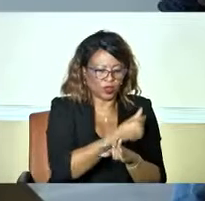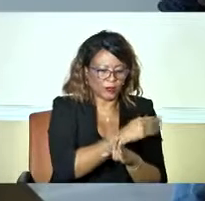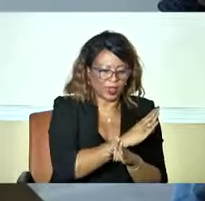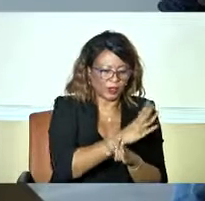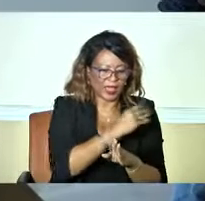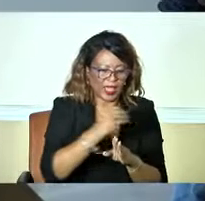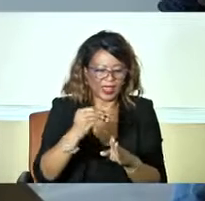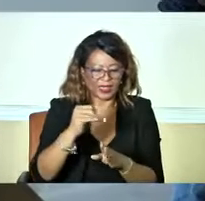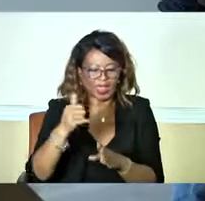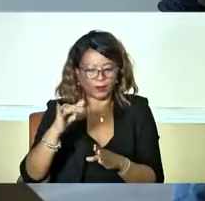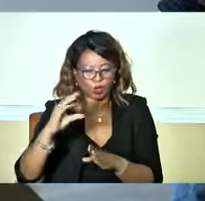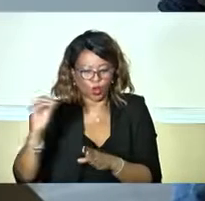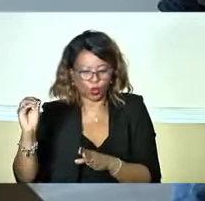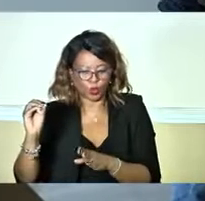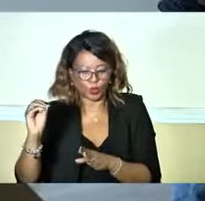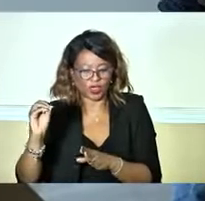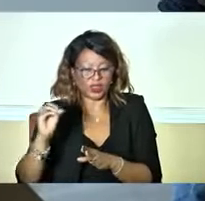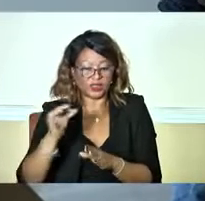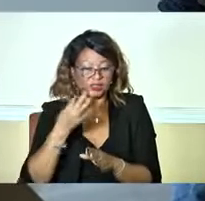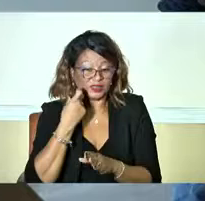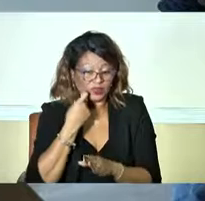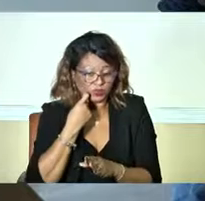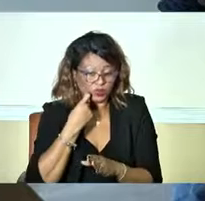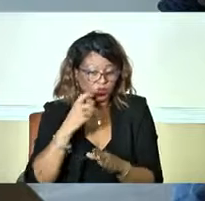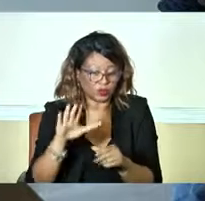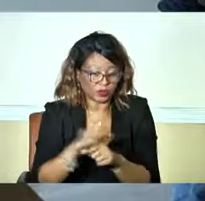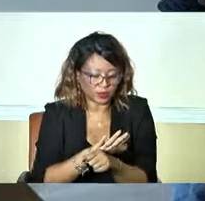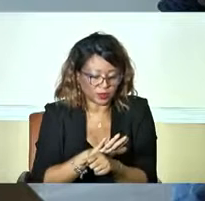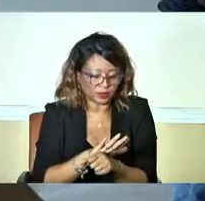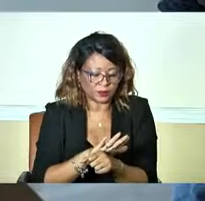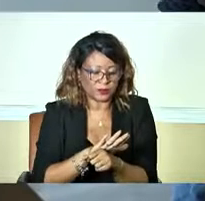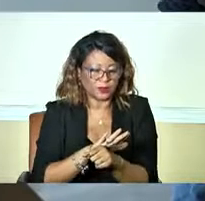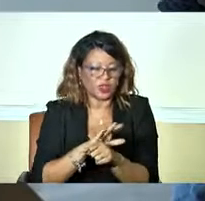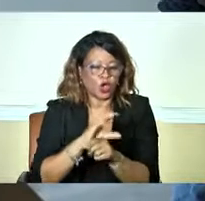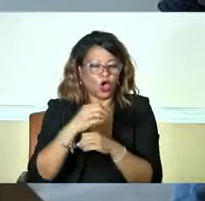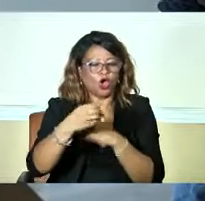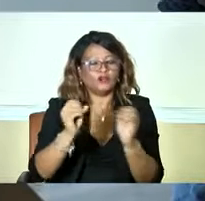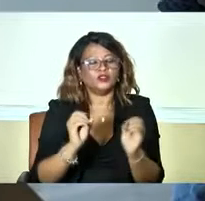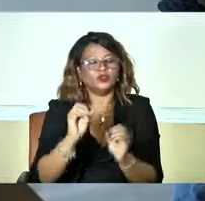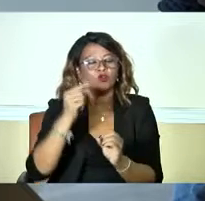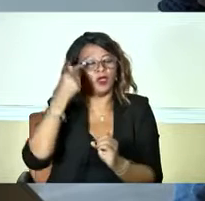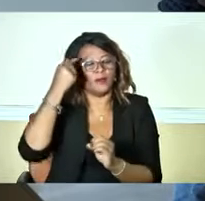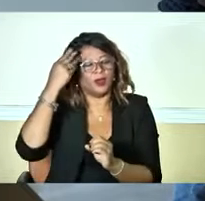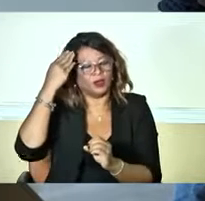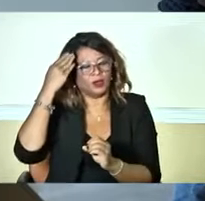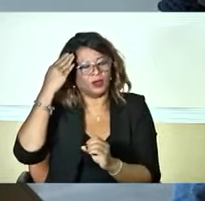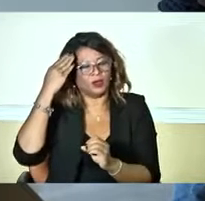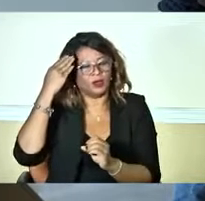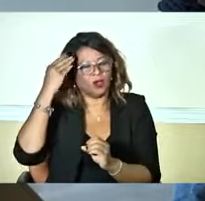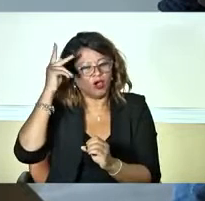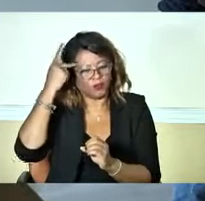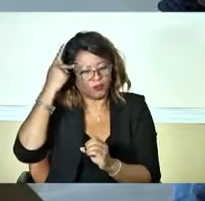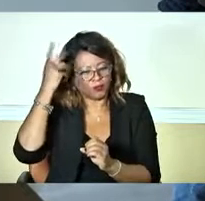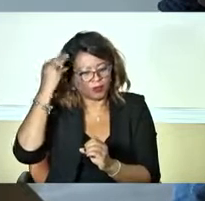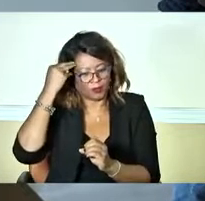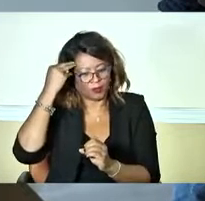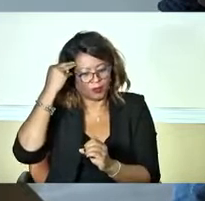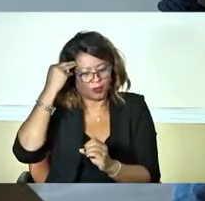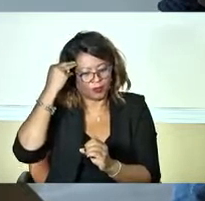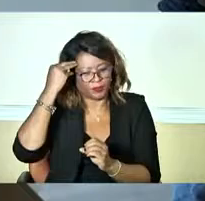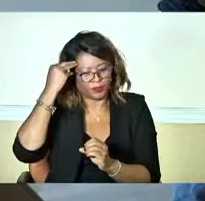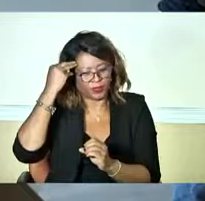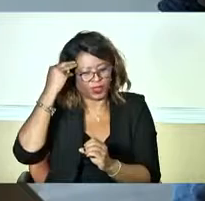Abacos. It is near completion. The Office of the Prime Minister in Grand Bahama has been provided with some funding